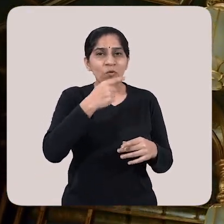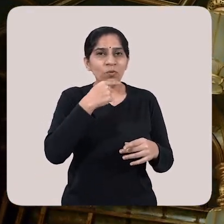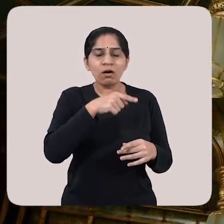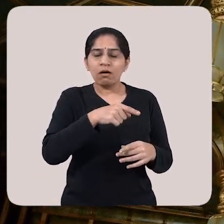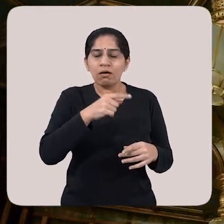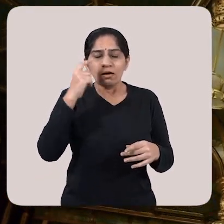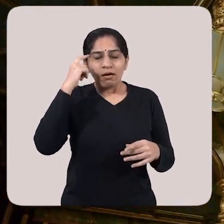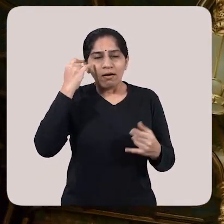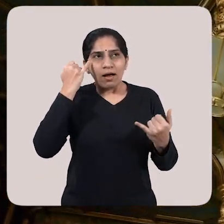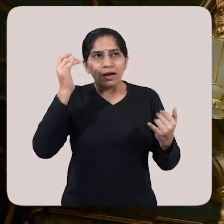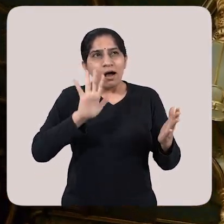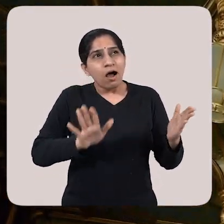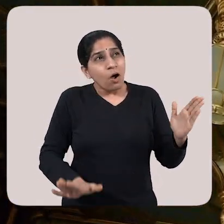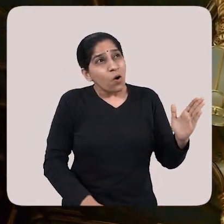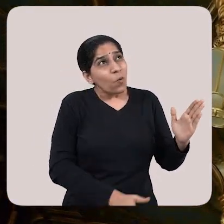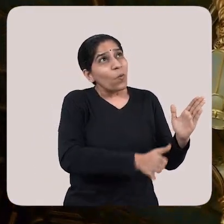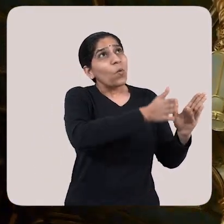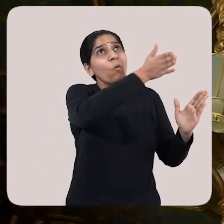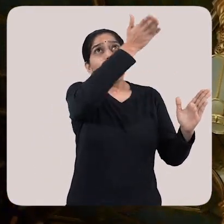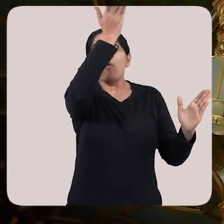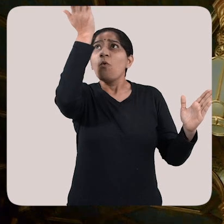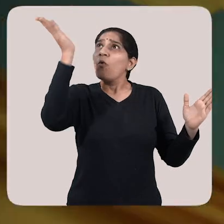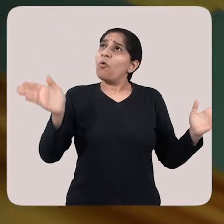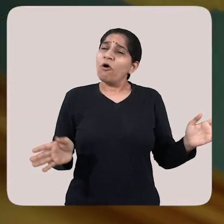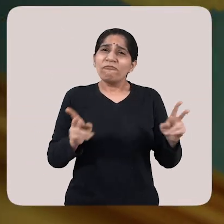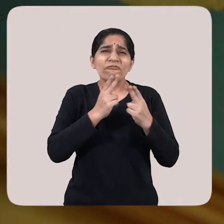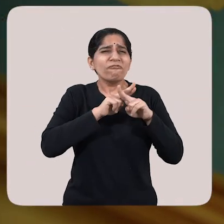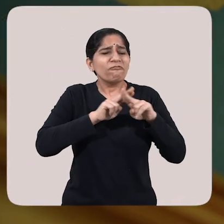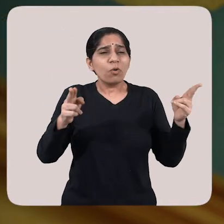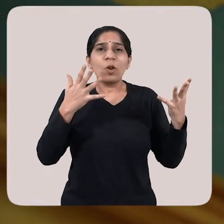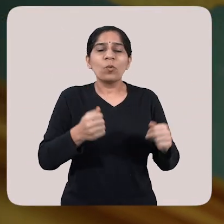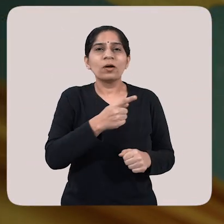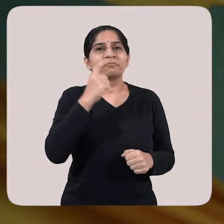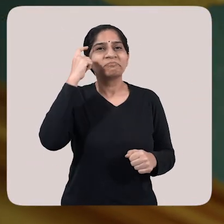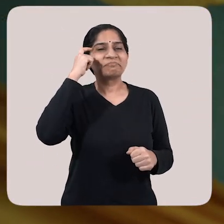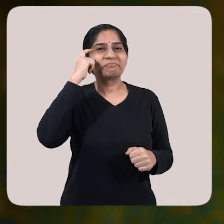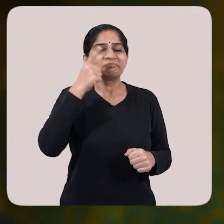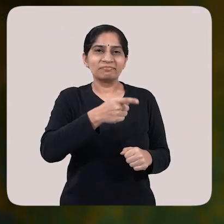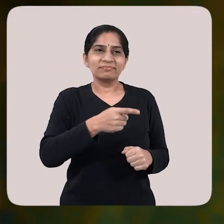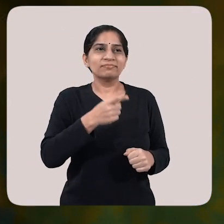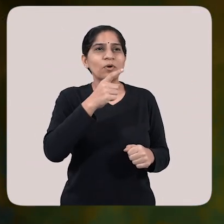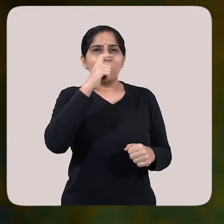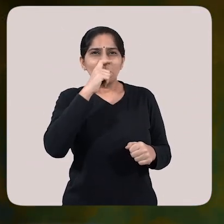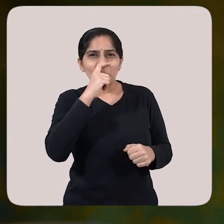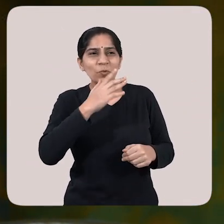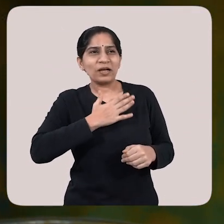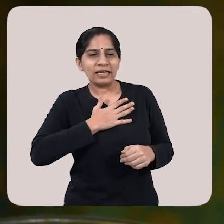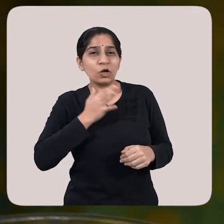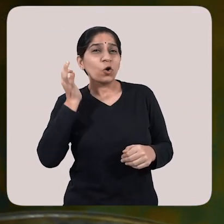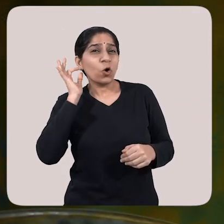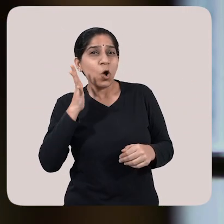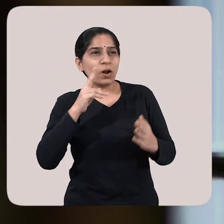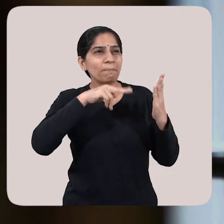and culminated in a floor-to-ceiling transformation. Whistler applied gilding, layers of gold, blue, and